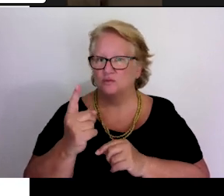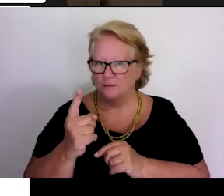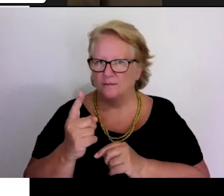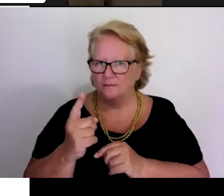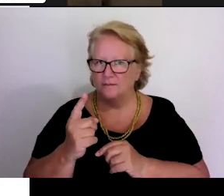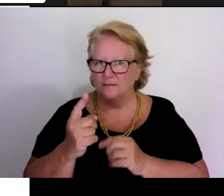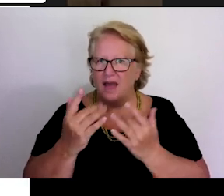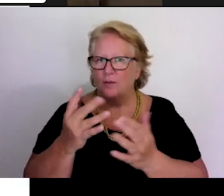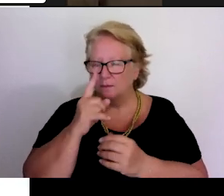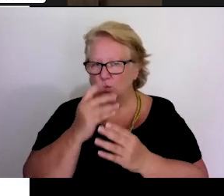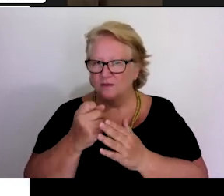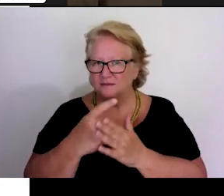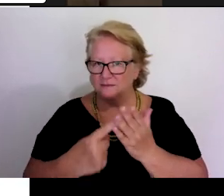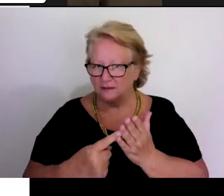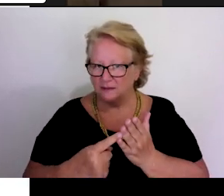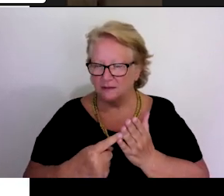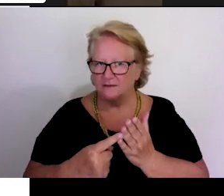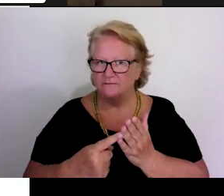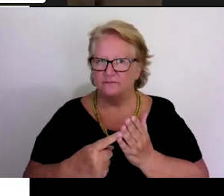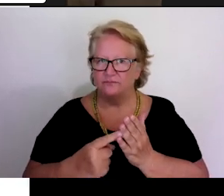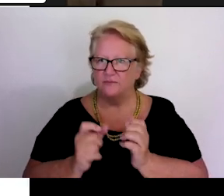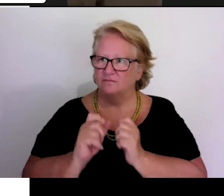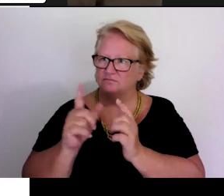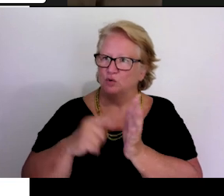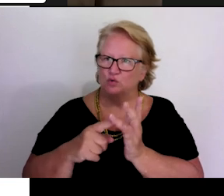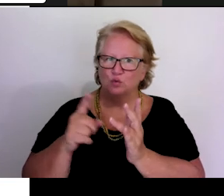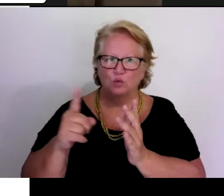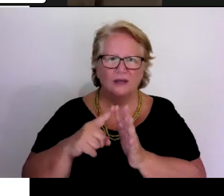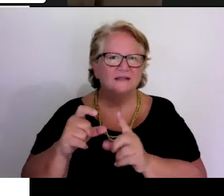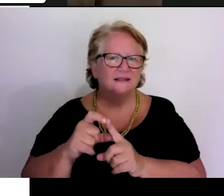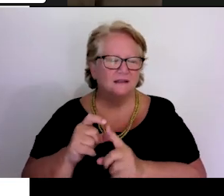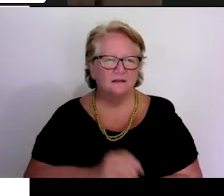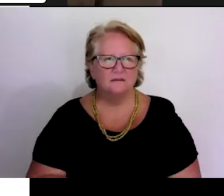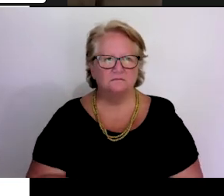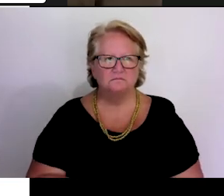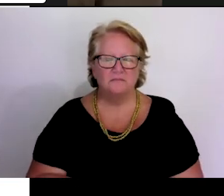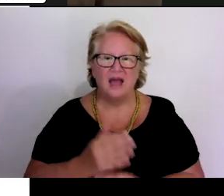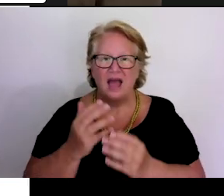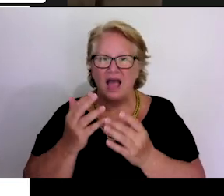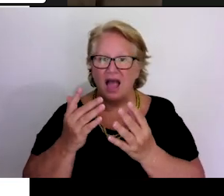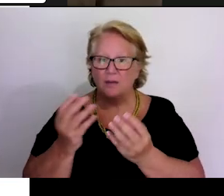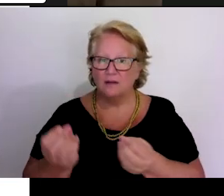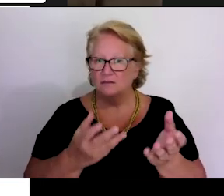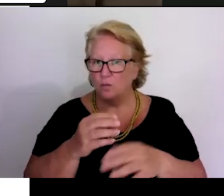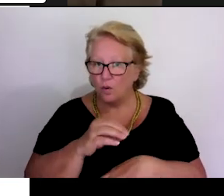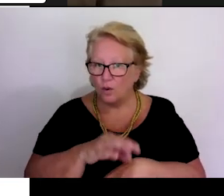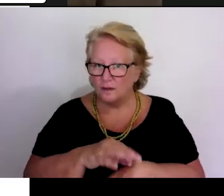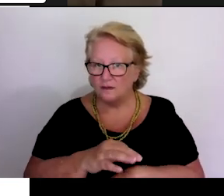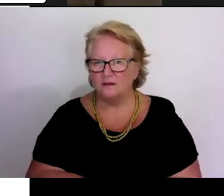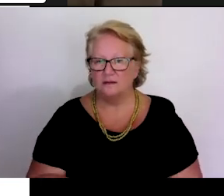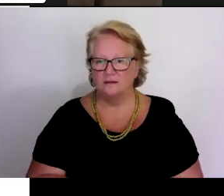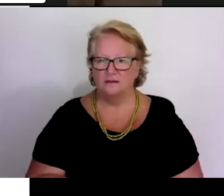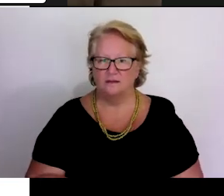many people with disability you go to the emergency department, how many are admitted to hospital,